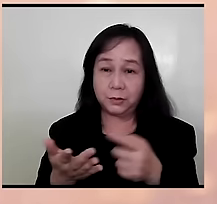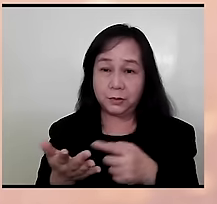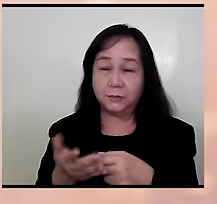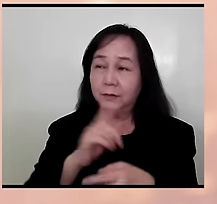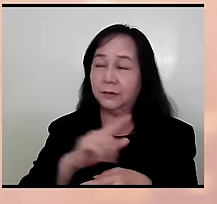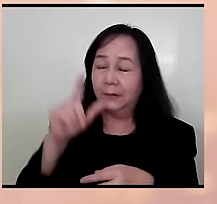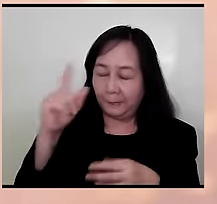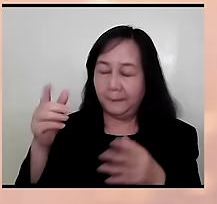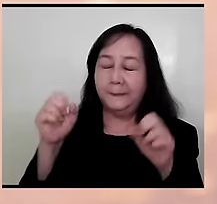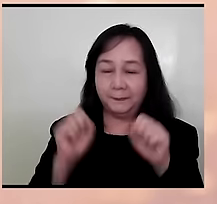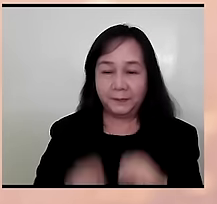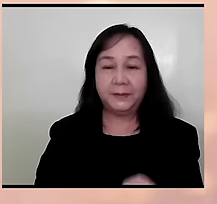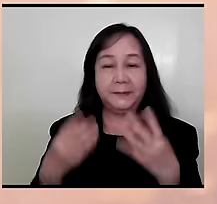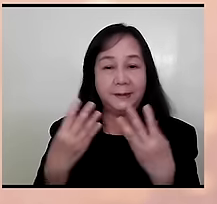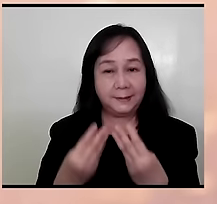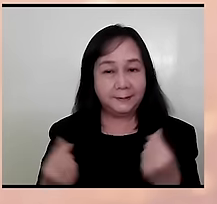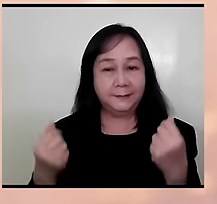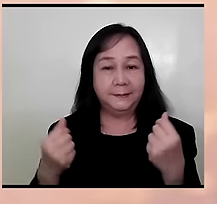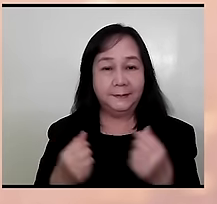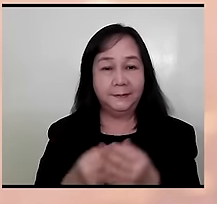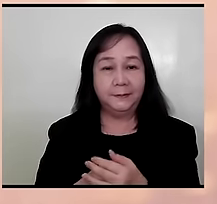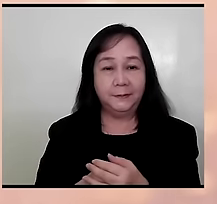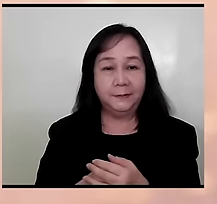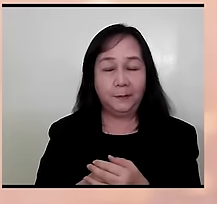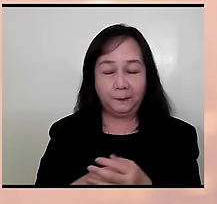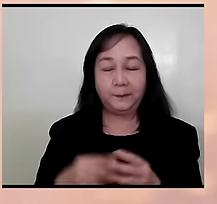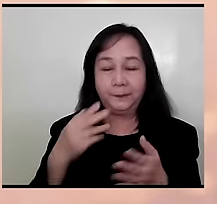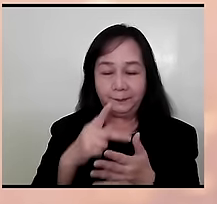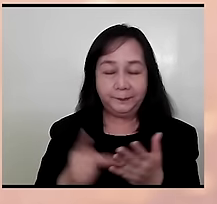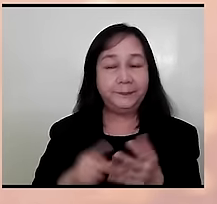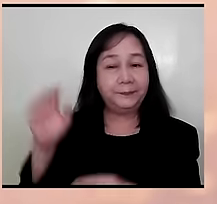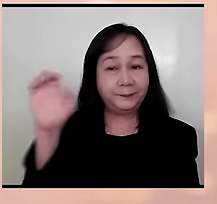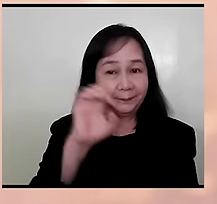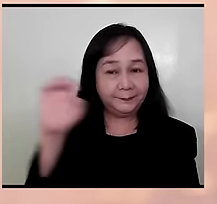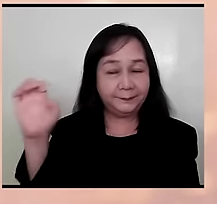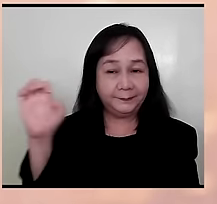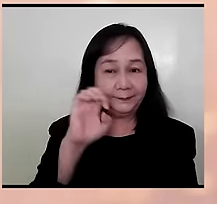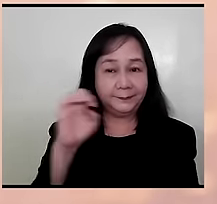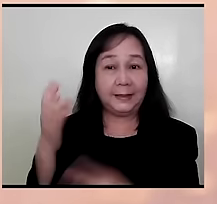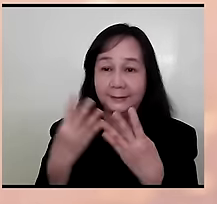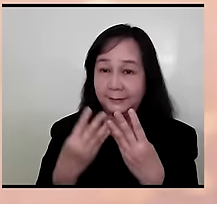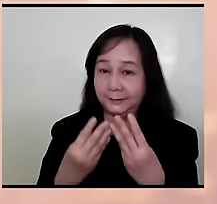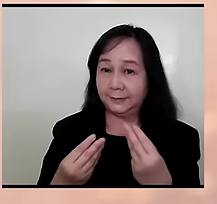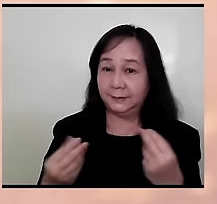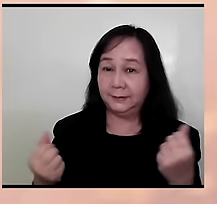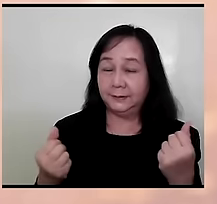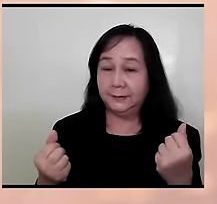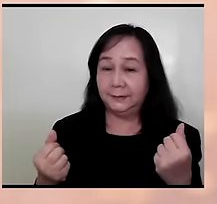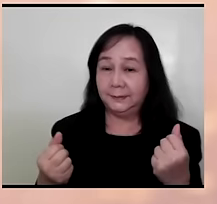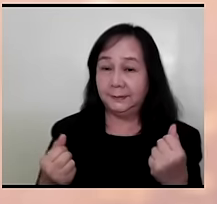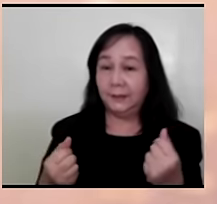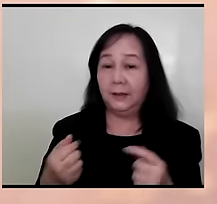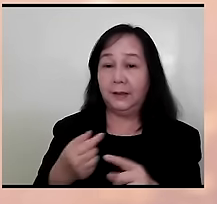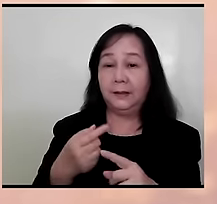heal. This is part of Easter, the healing that comes